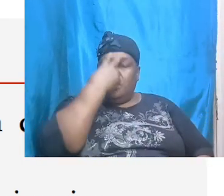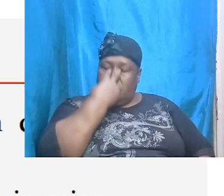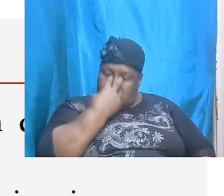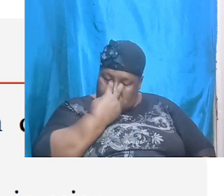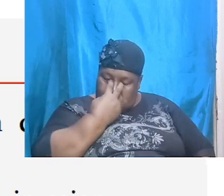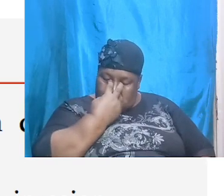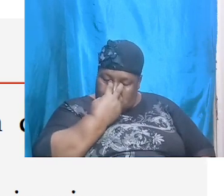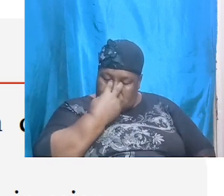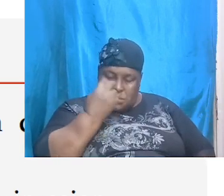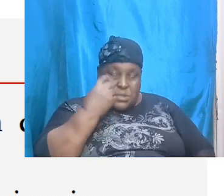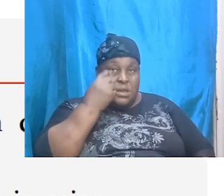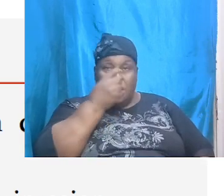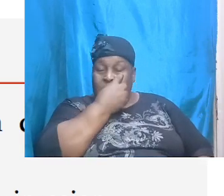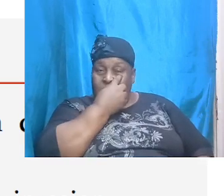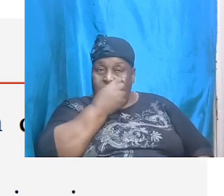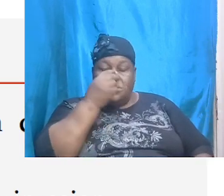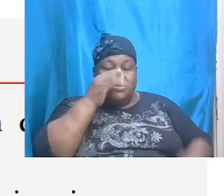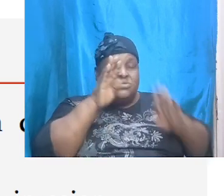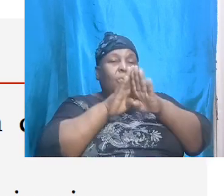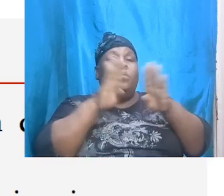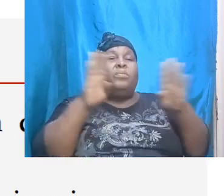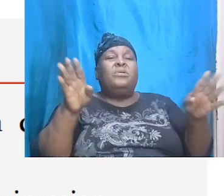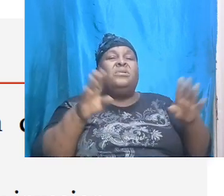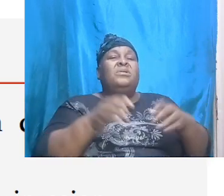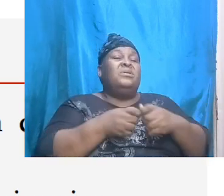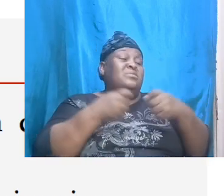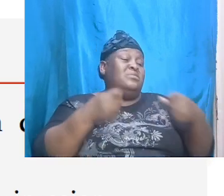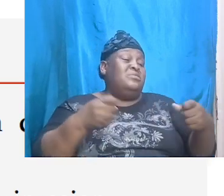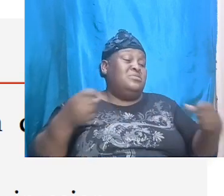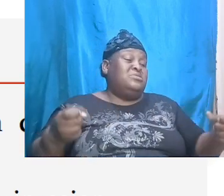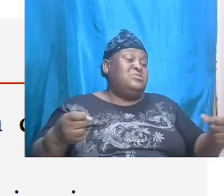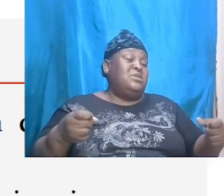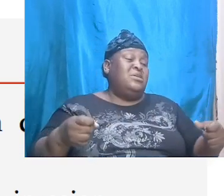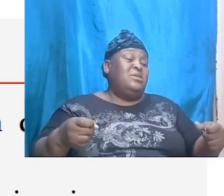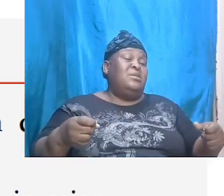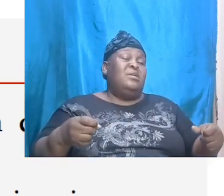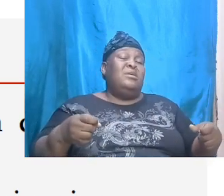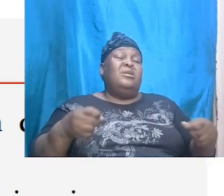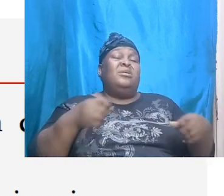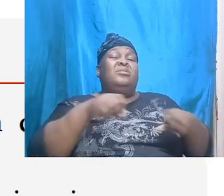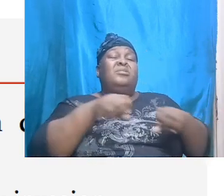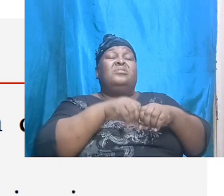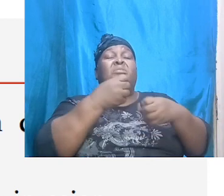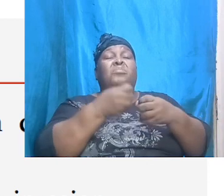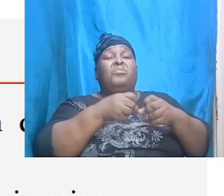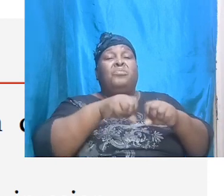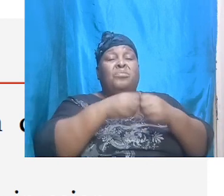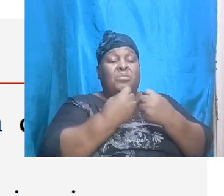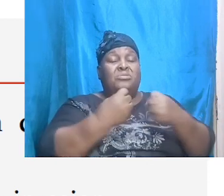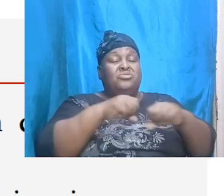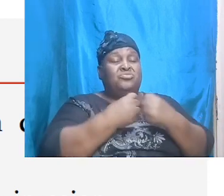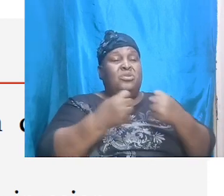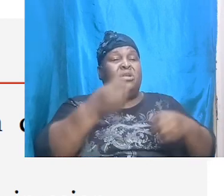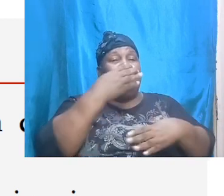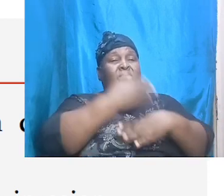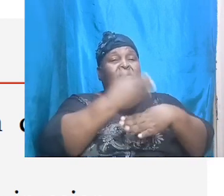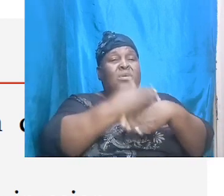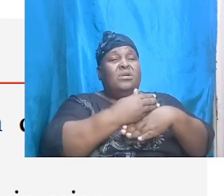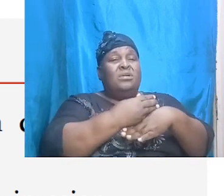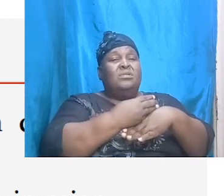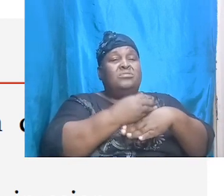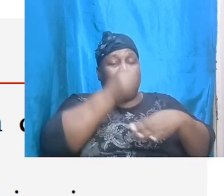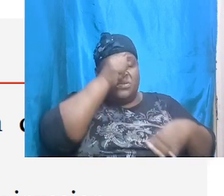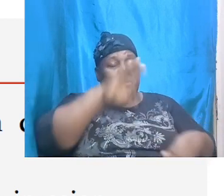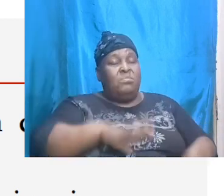are open. Why? There is a sin condition, and it caused a breaking down of the walls. And Nehemiah